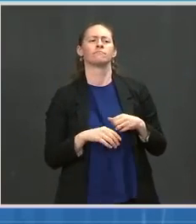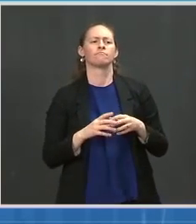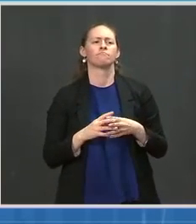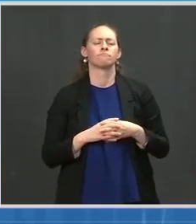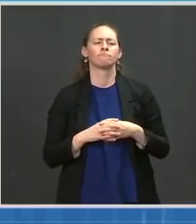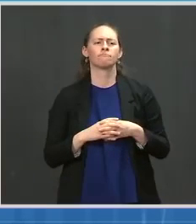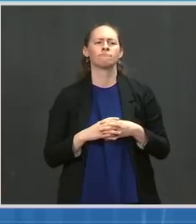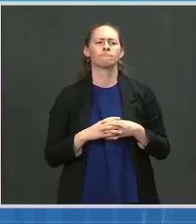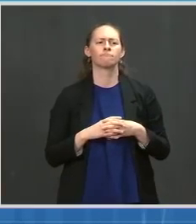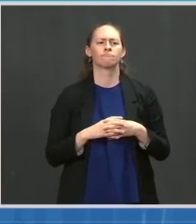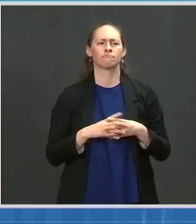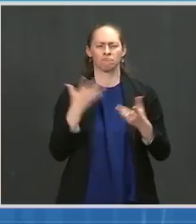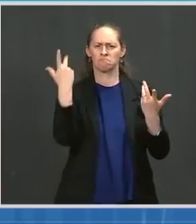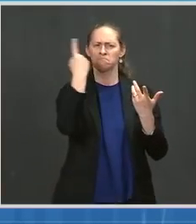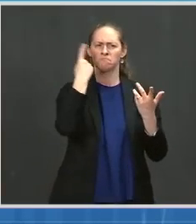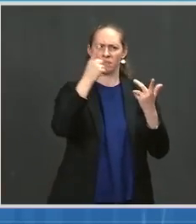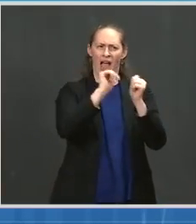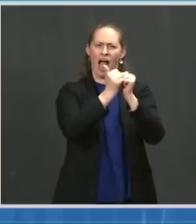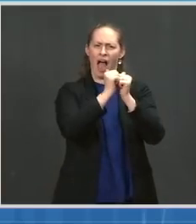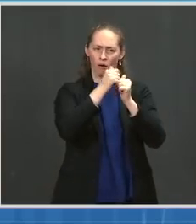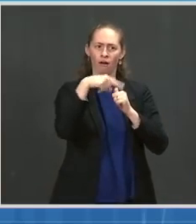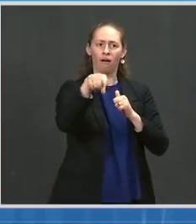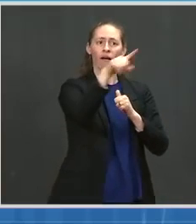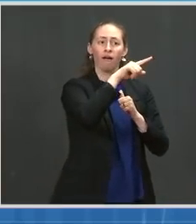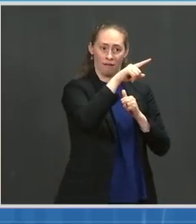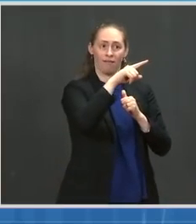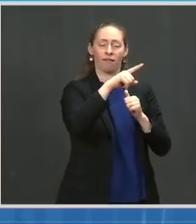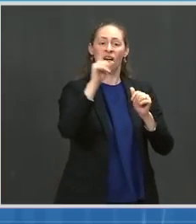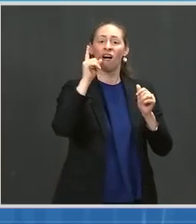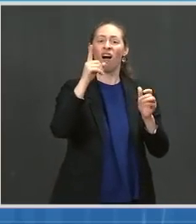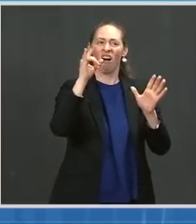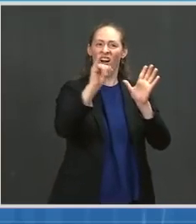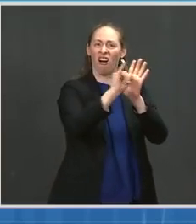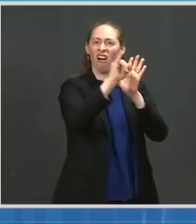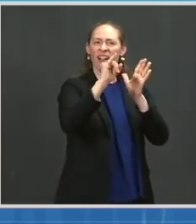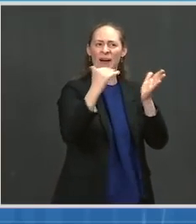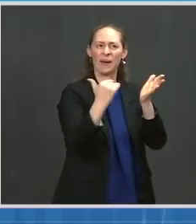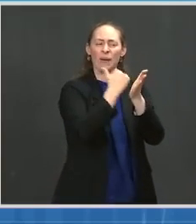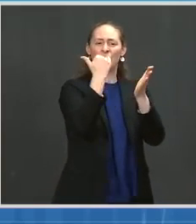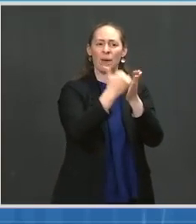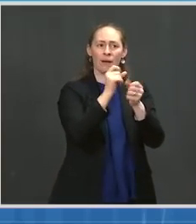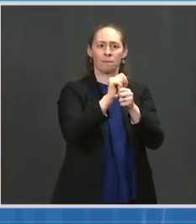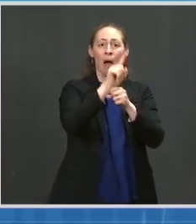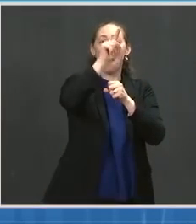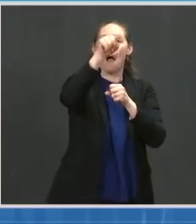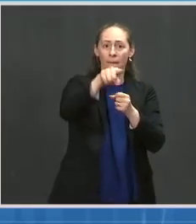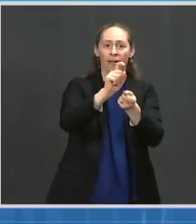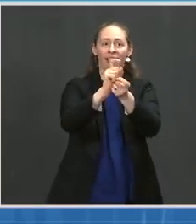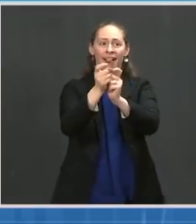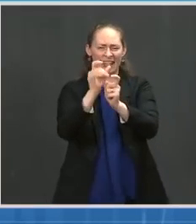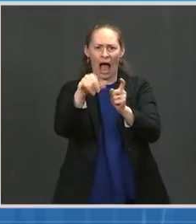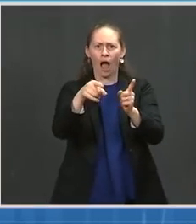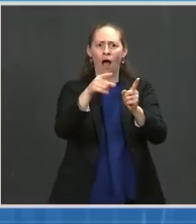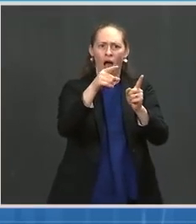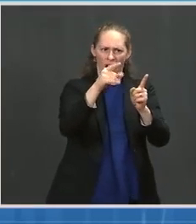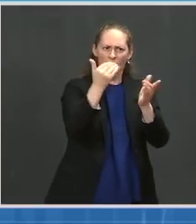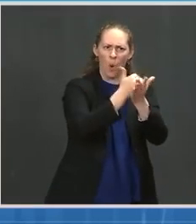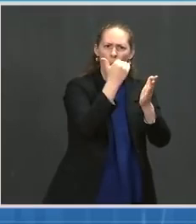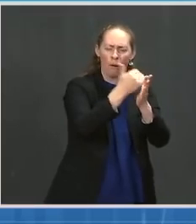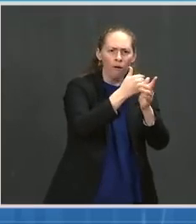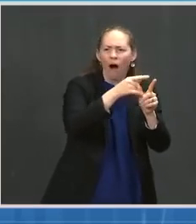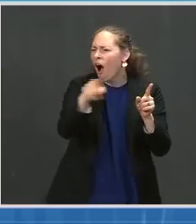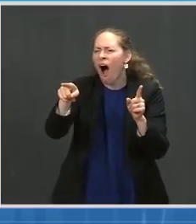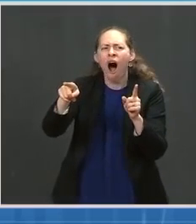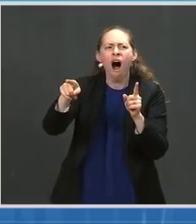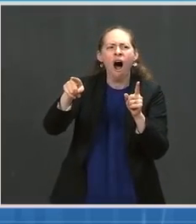from discovering a new virus in January of 2020 to approximately 11 months later to actually